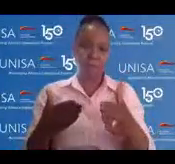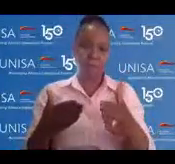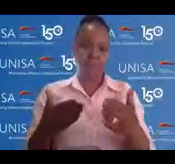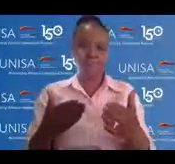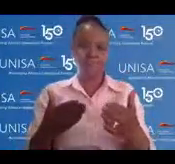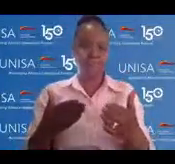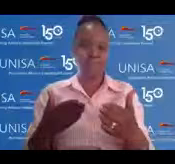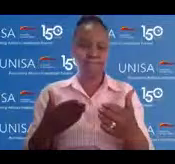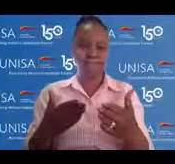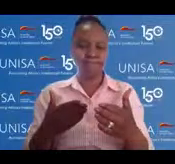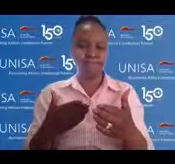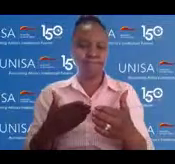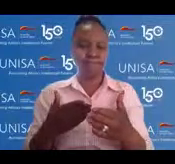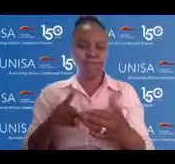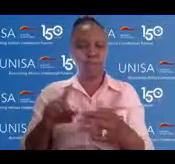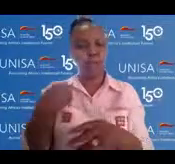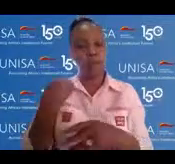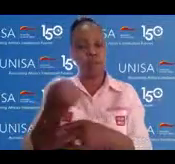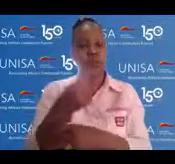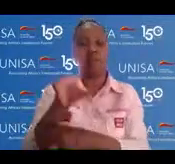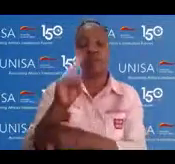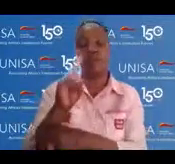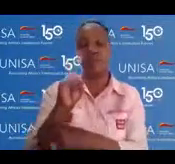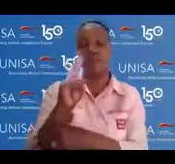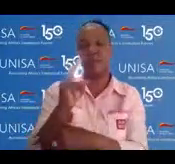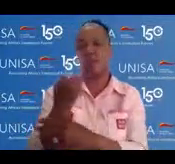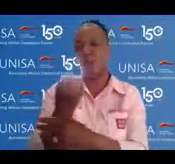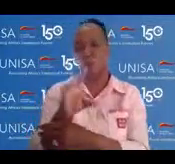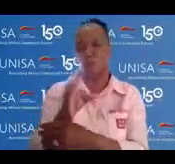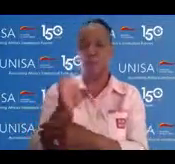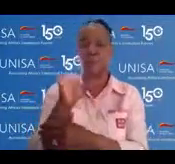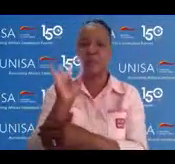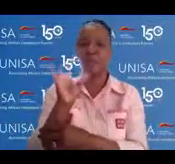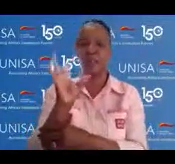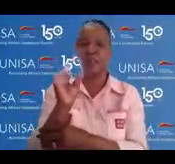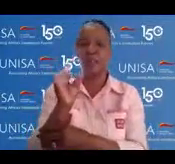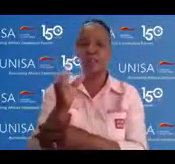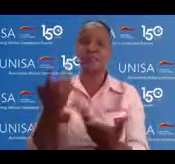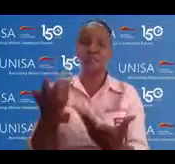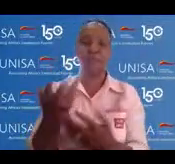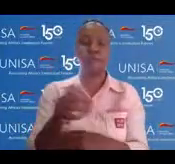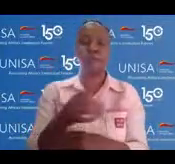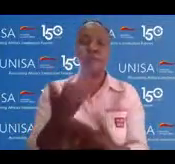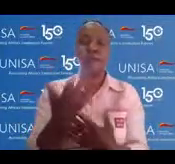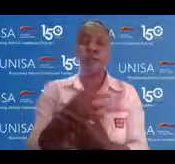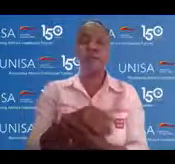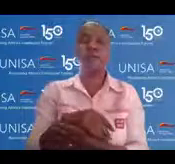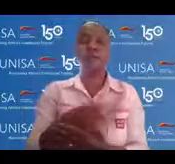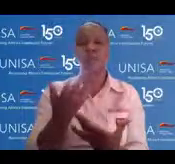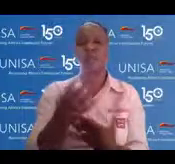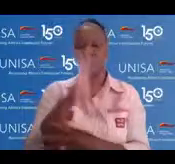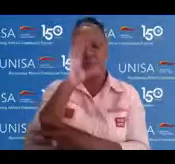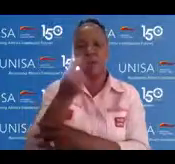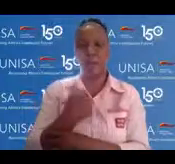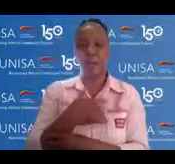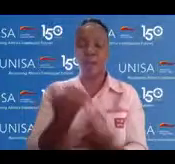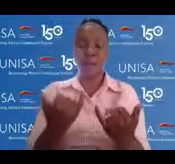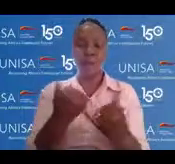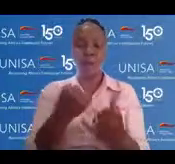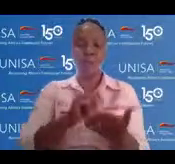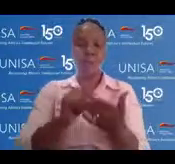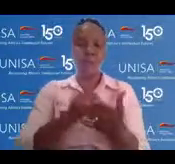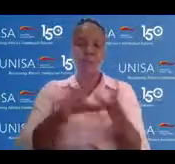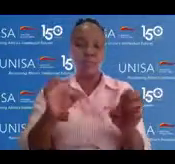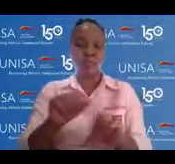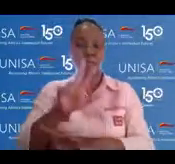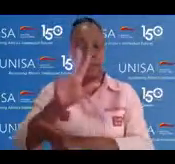Thursday next week, or Wednesday, if I'm not mistaken. So what you're going, let's assume I'm writing examination on the 8th, and I don't